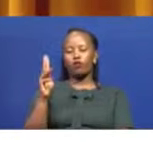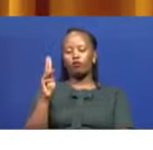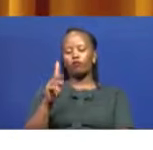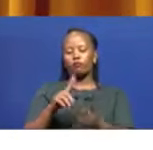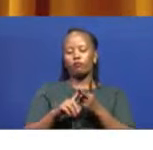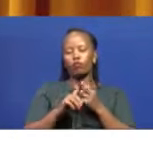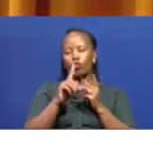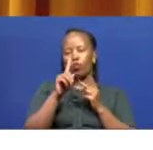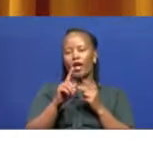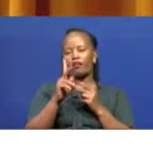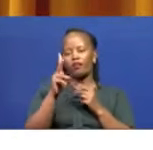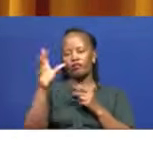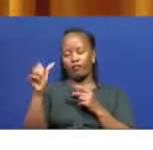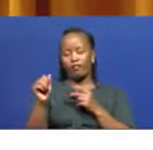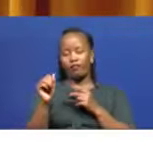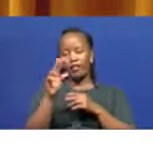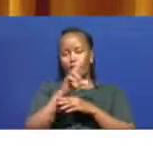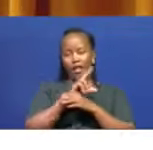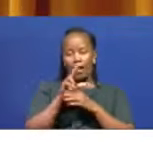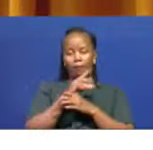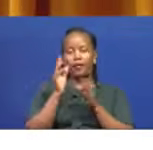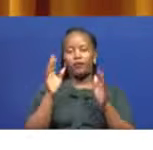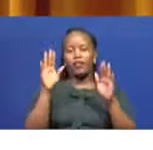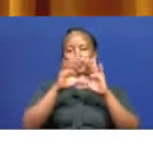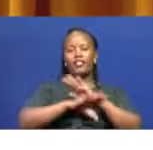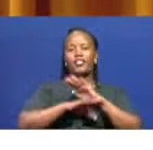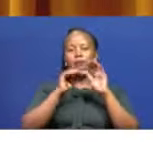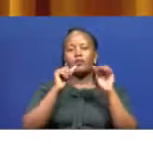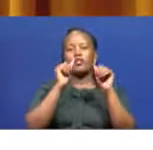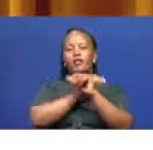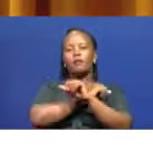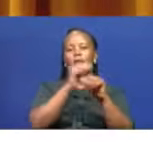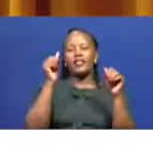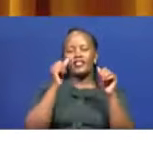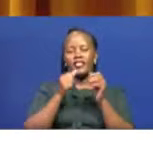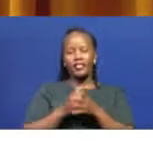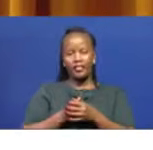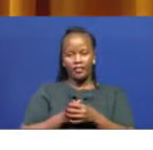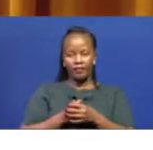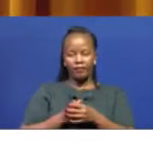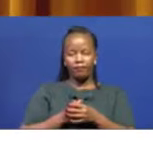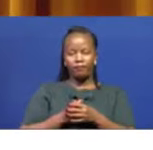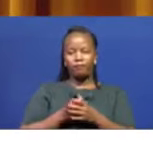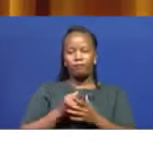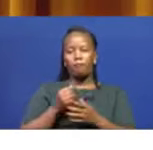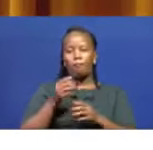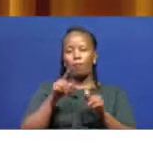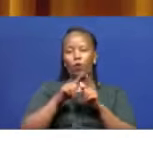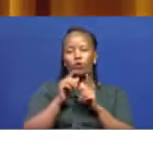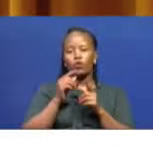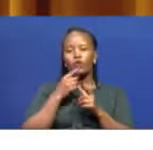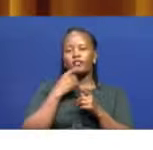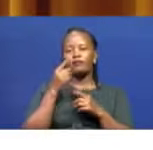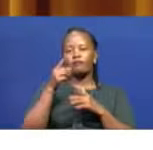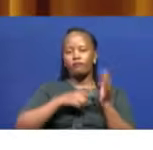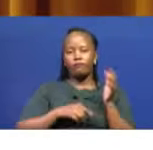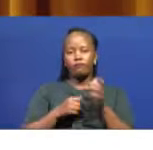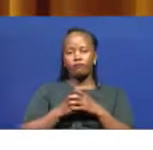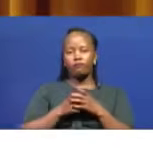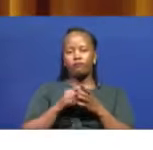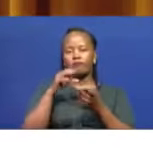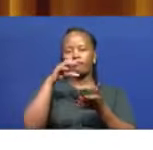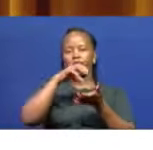145 apply to the Deputy President with the necessary modification. Council argued that this phrase is